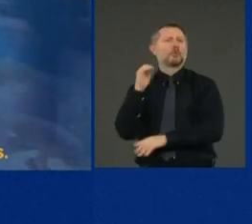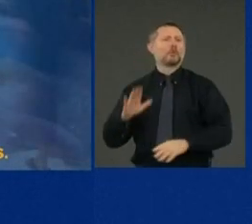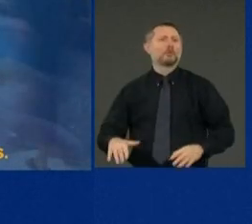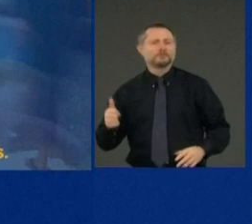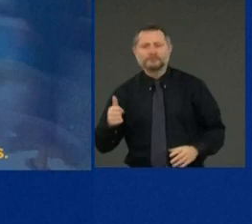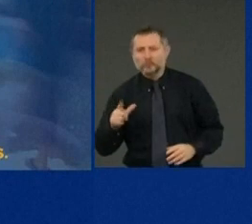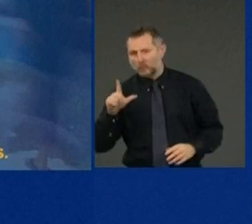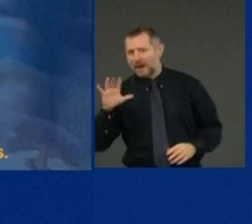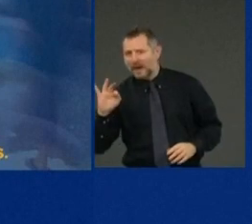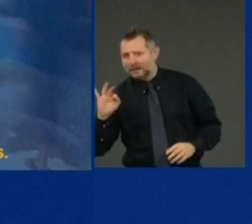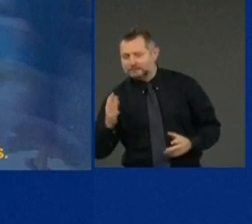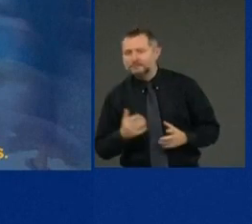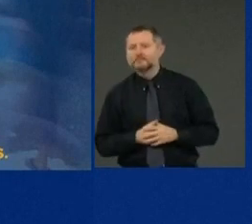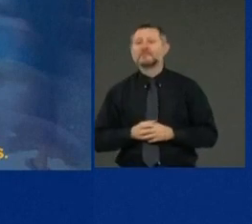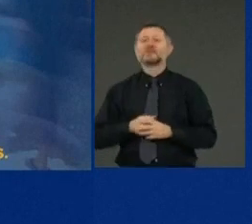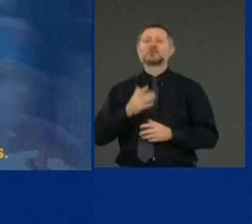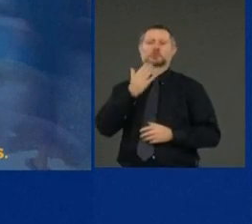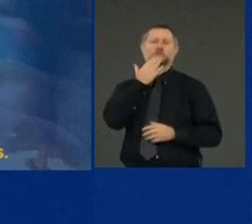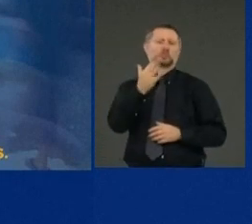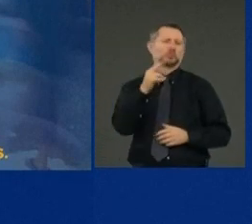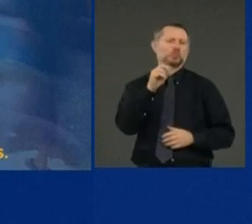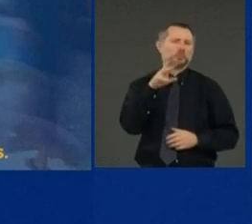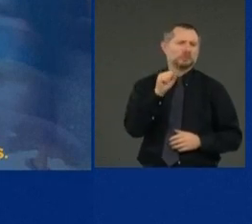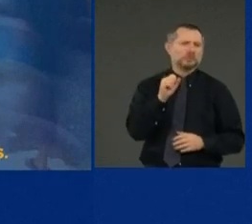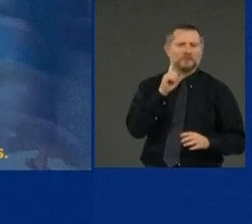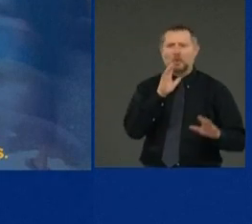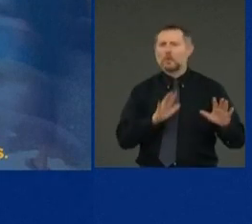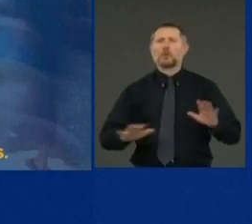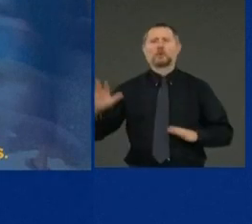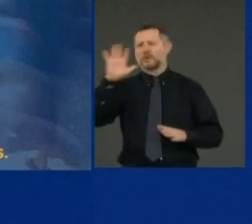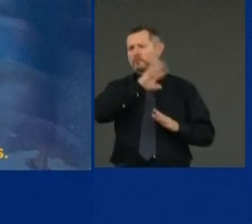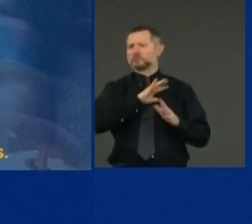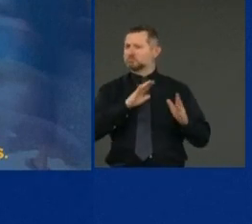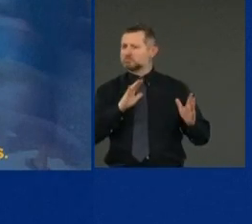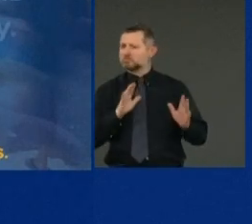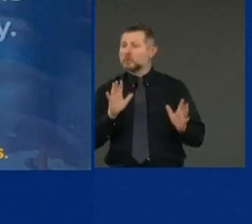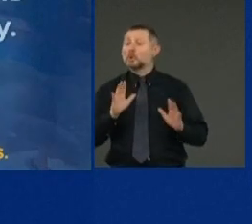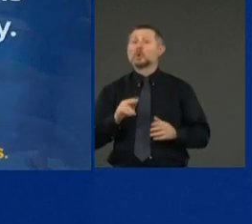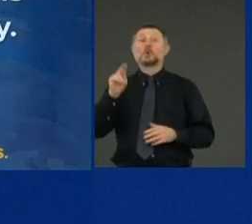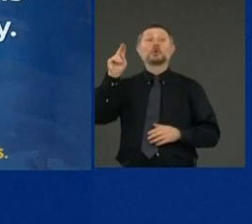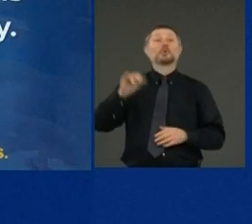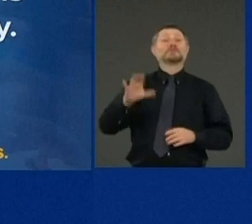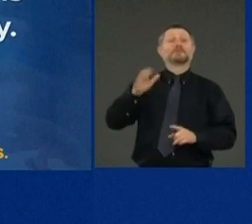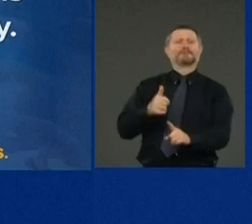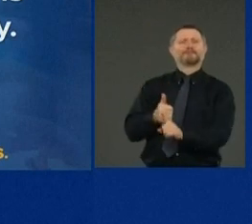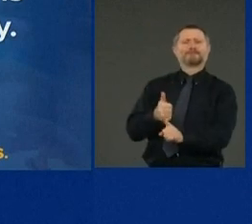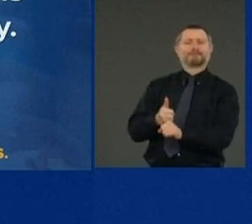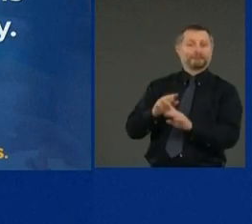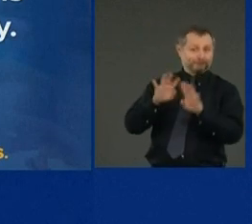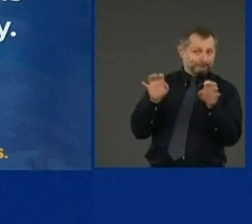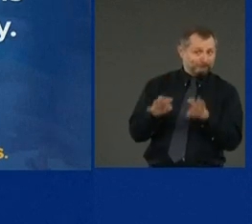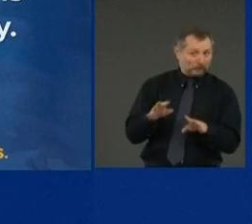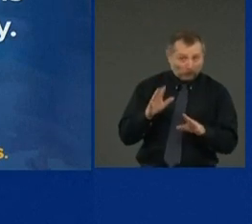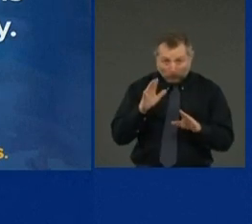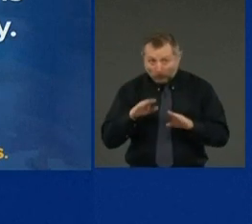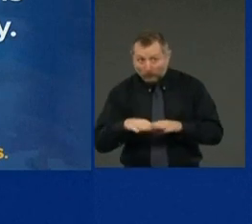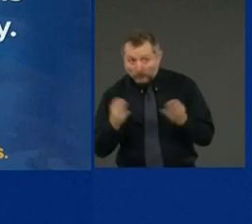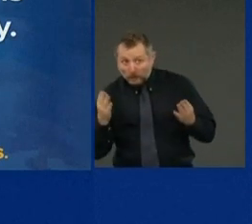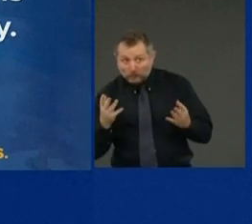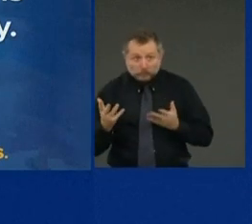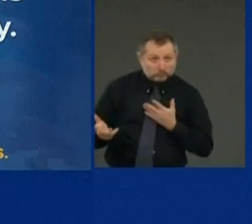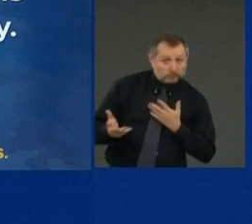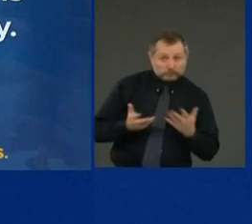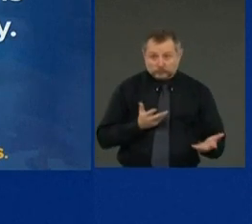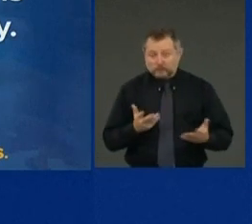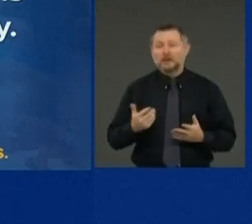So it is all good news all across the board. Our New York City reopening, the way